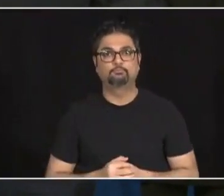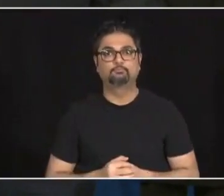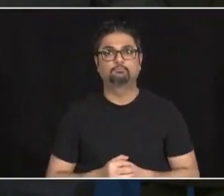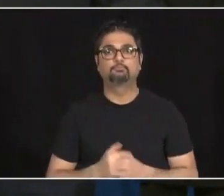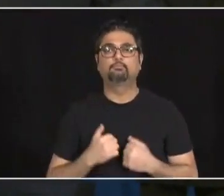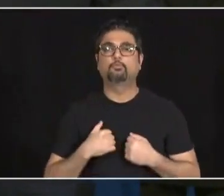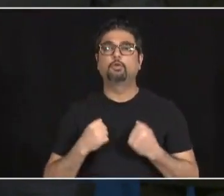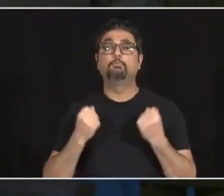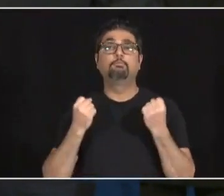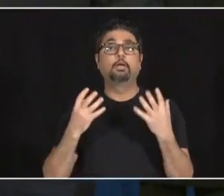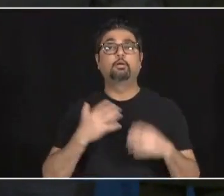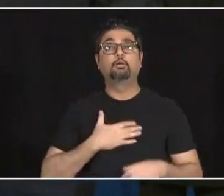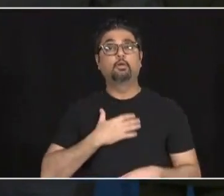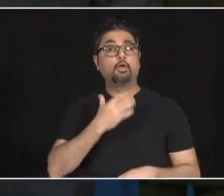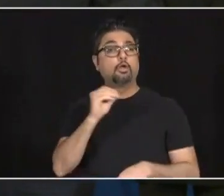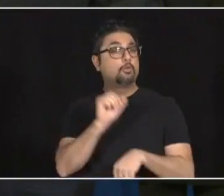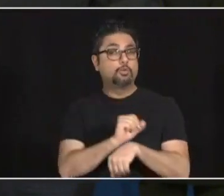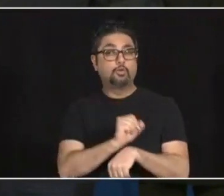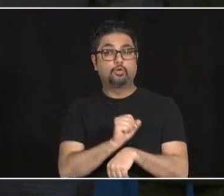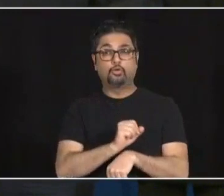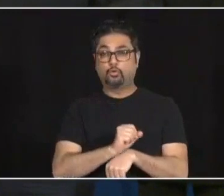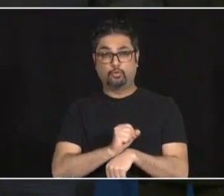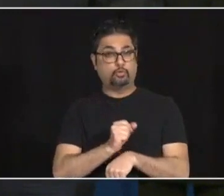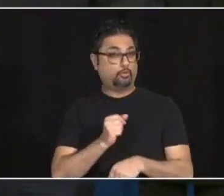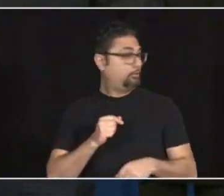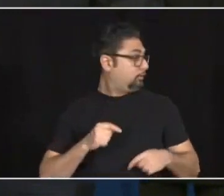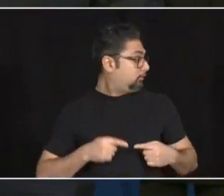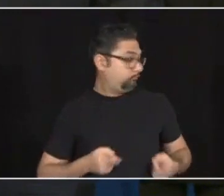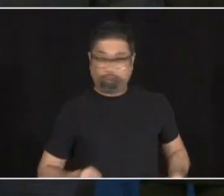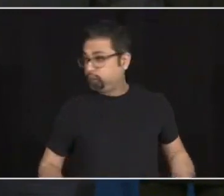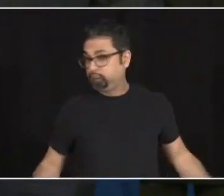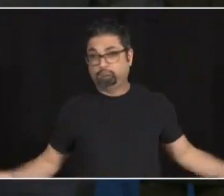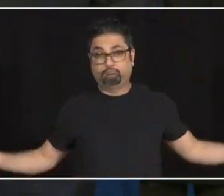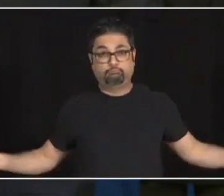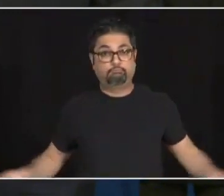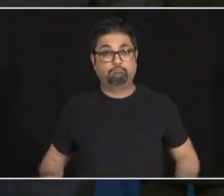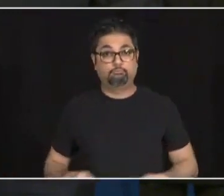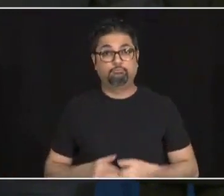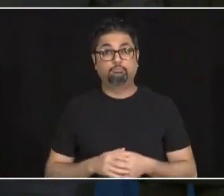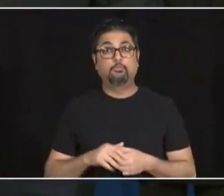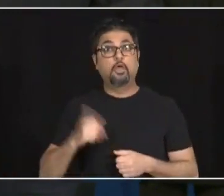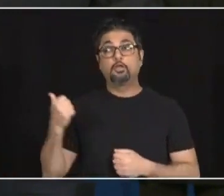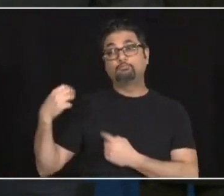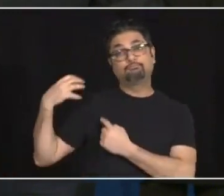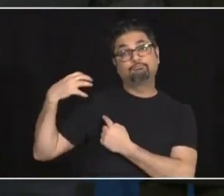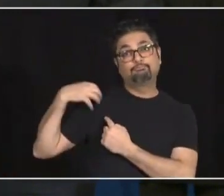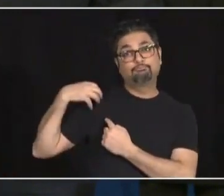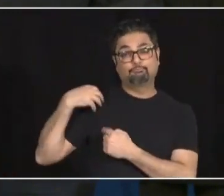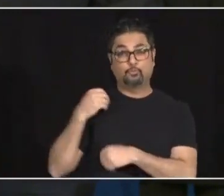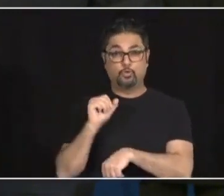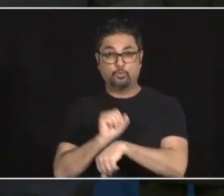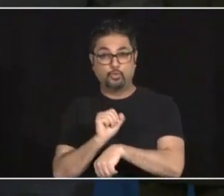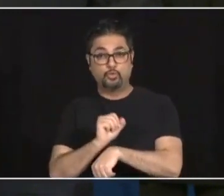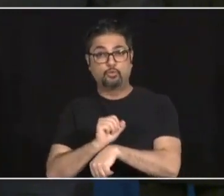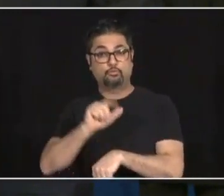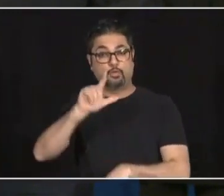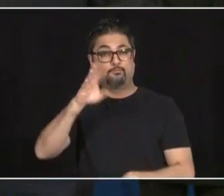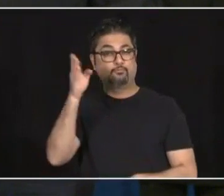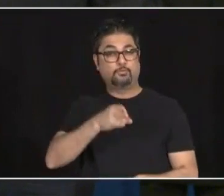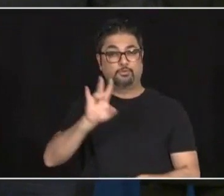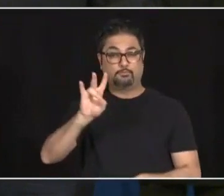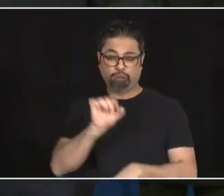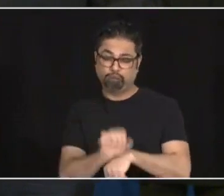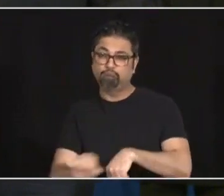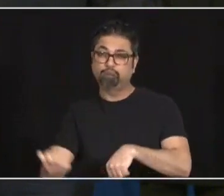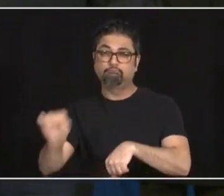who are standing right behind me, and the officials who've worked tirelessly 24/7 to make this day possible.